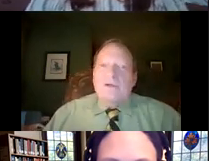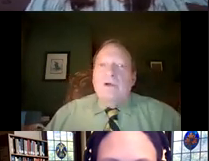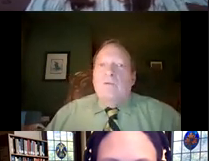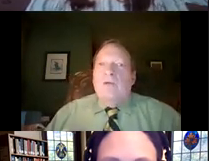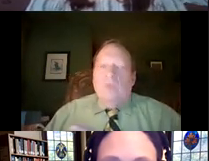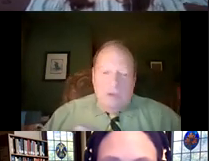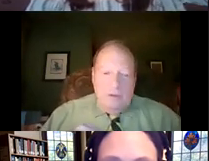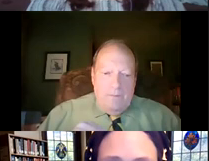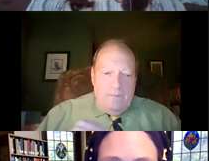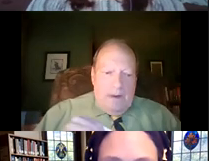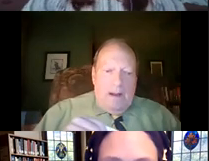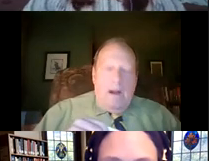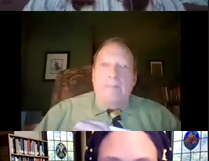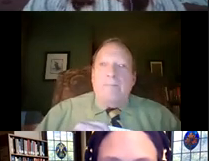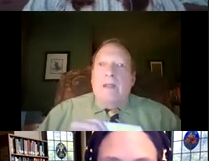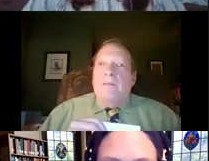arts revolution.